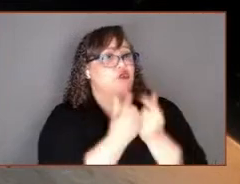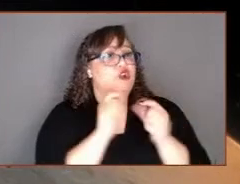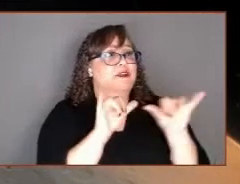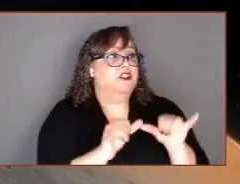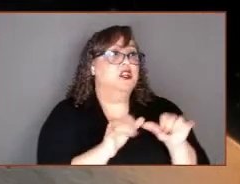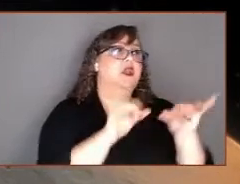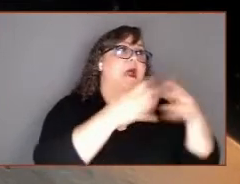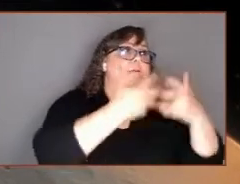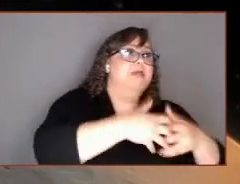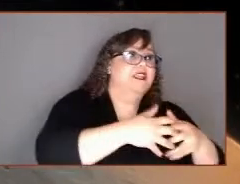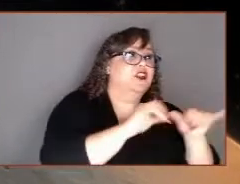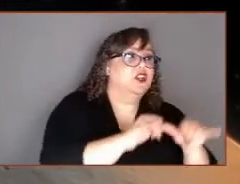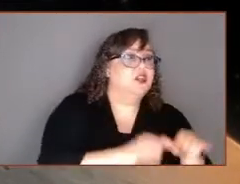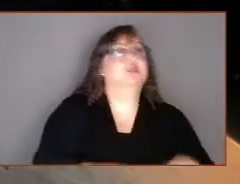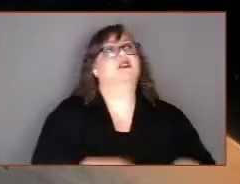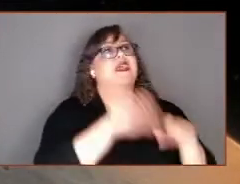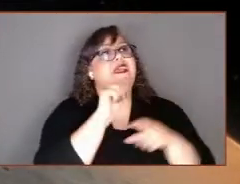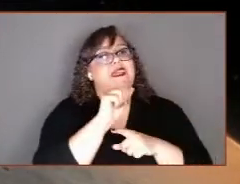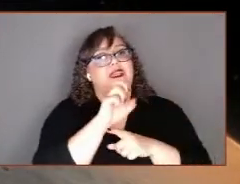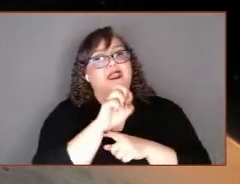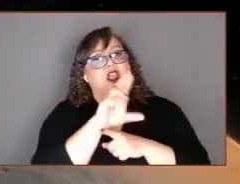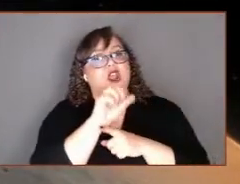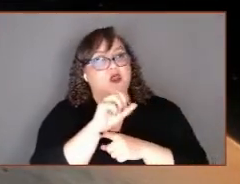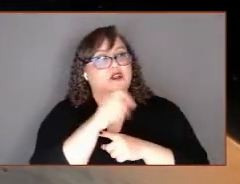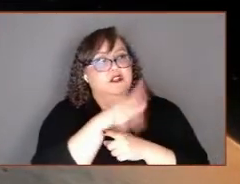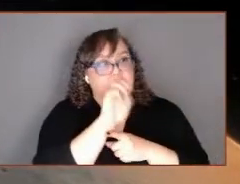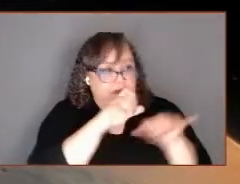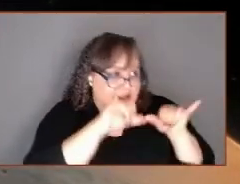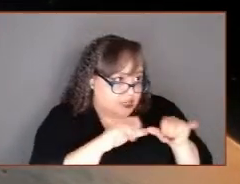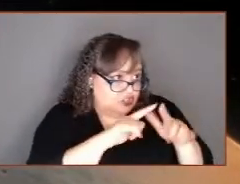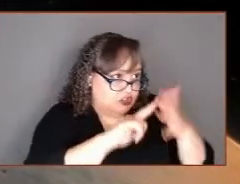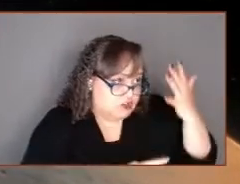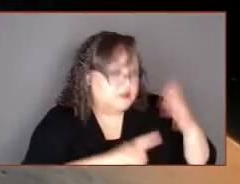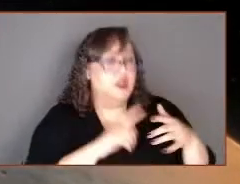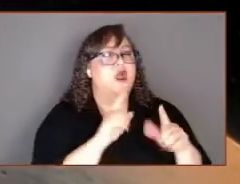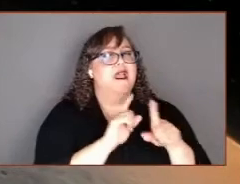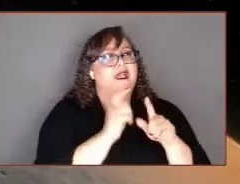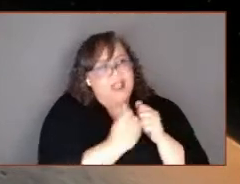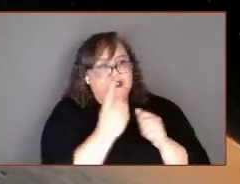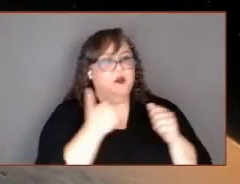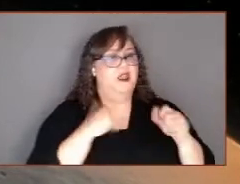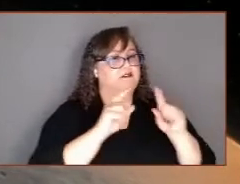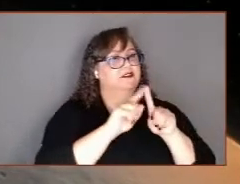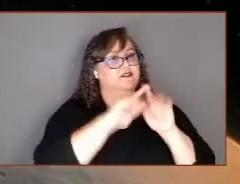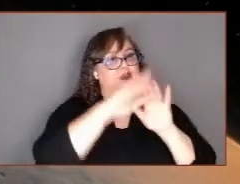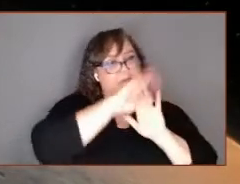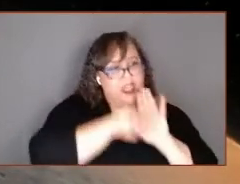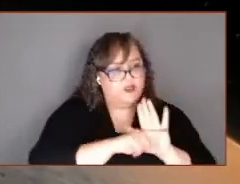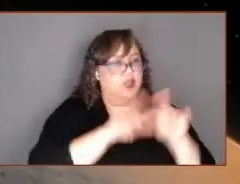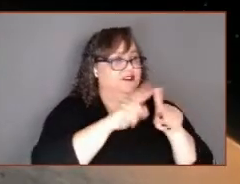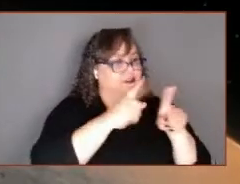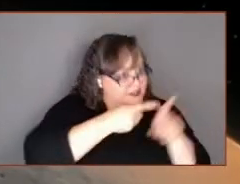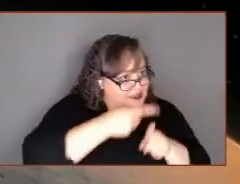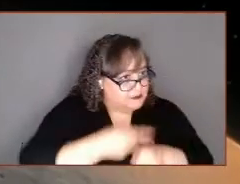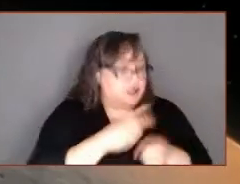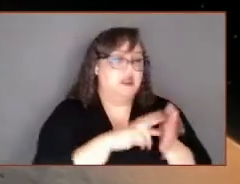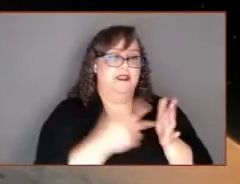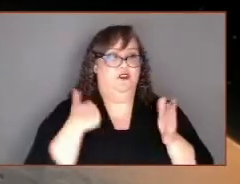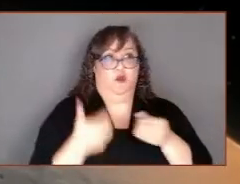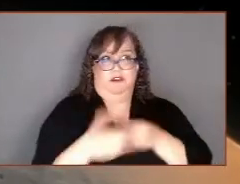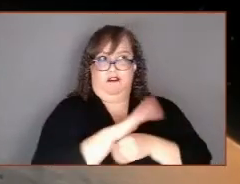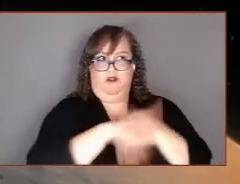petroleum engineers, aerospace engineers. So everyone having different disciplines and different backgrounds that gave us the edge of cover all our bases and